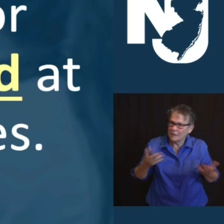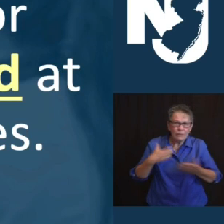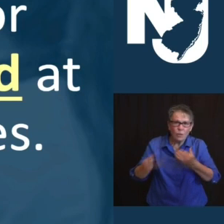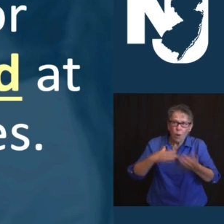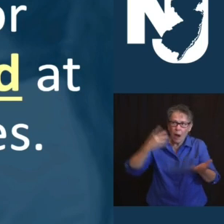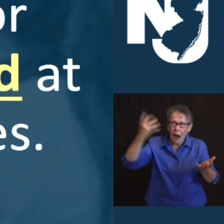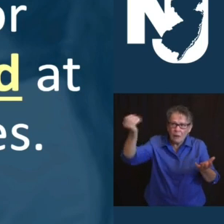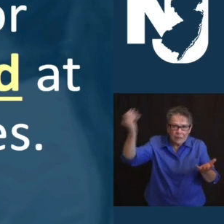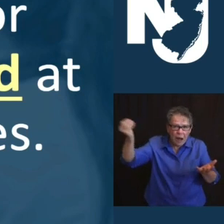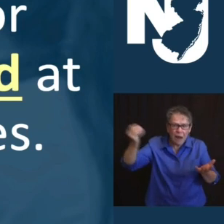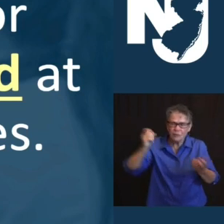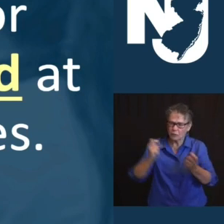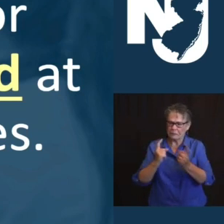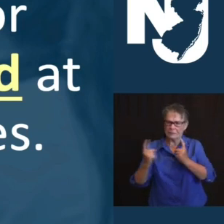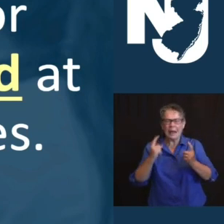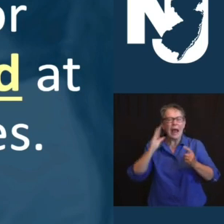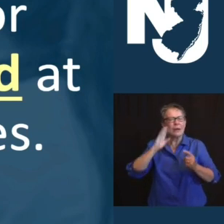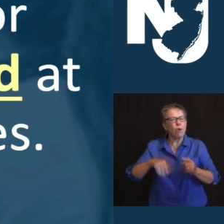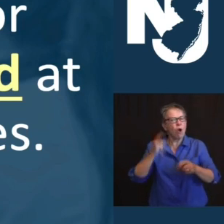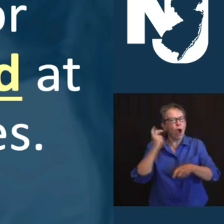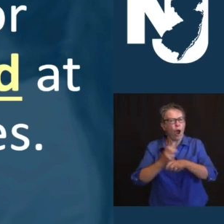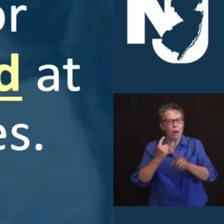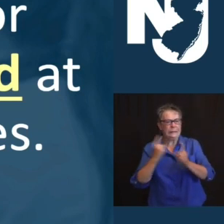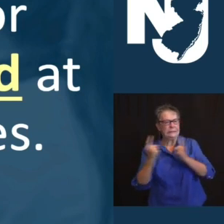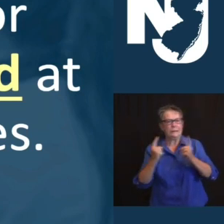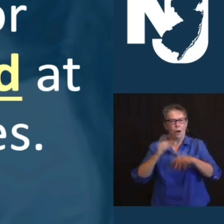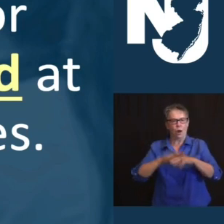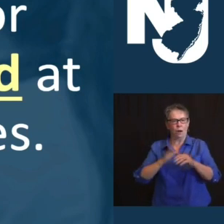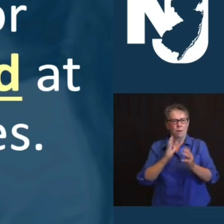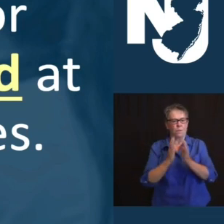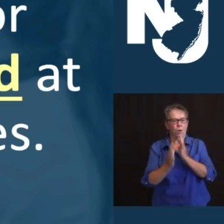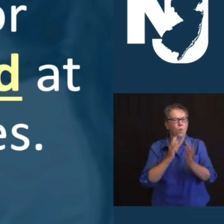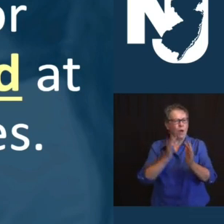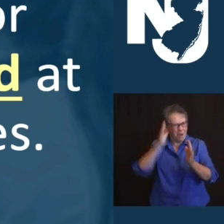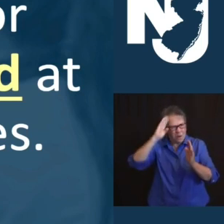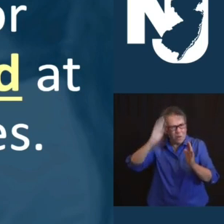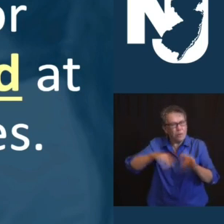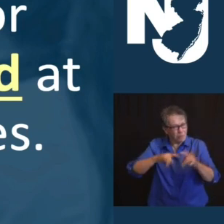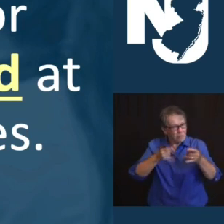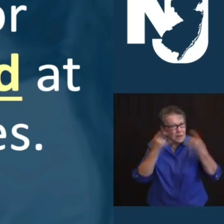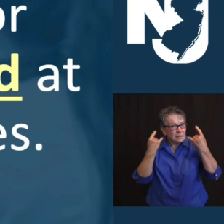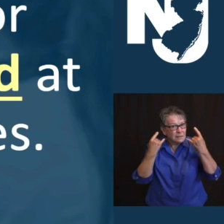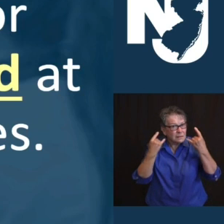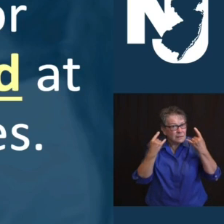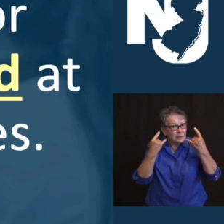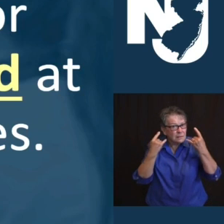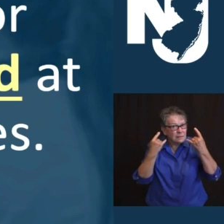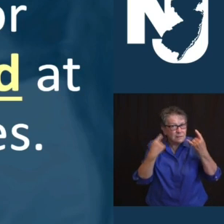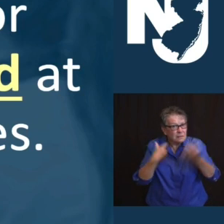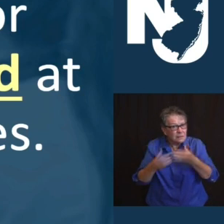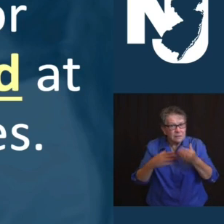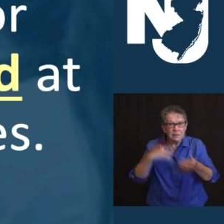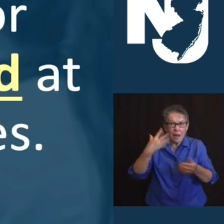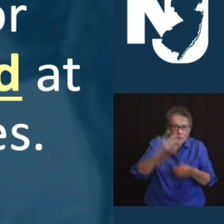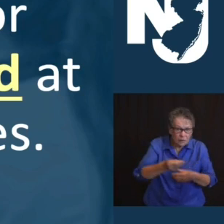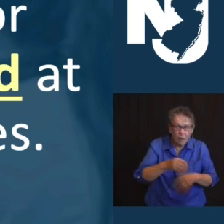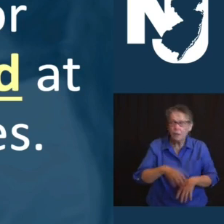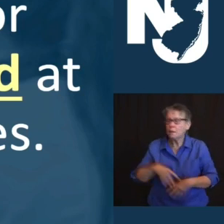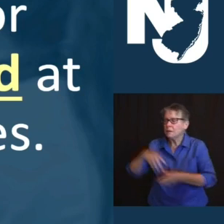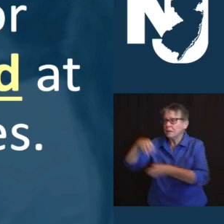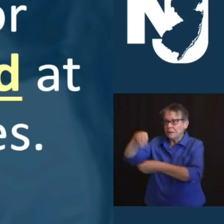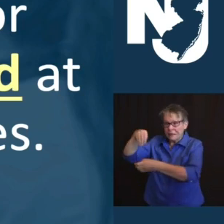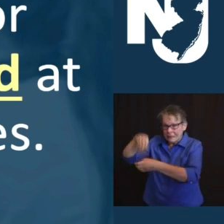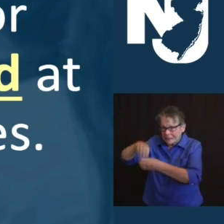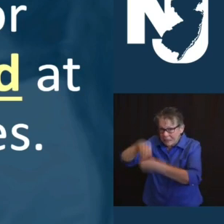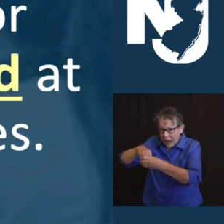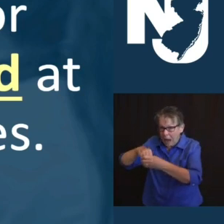service, period. As we continue through the weeks ahead, if we continue to see the progress we need, I anticipate